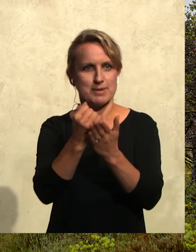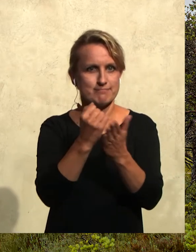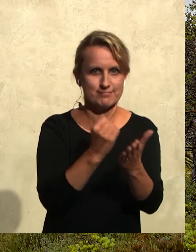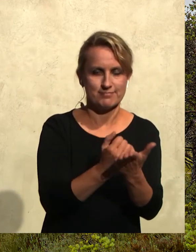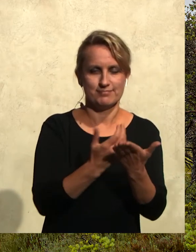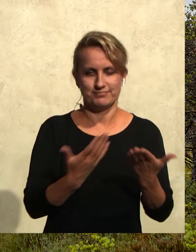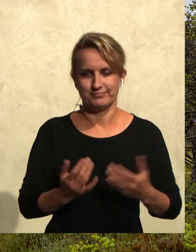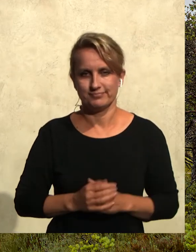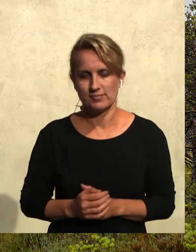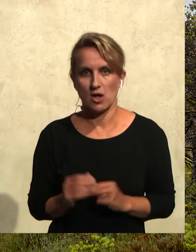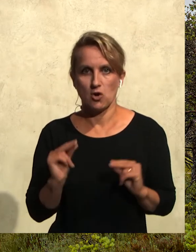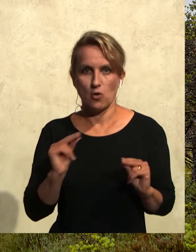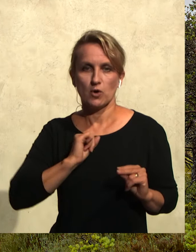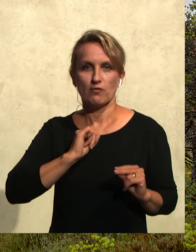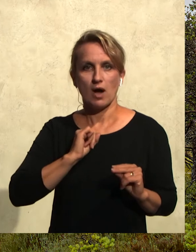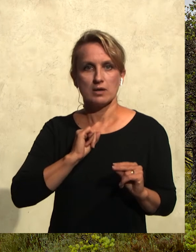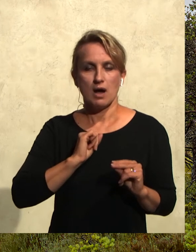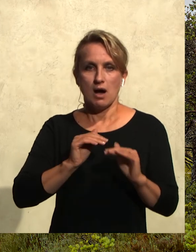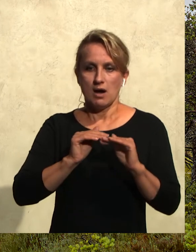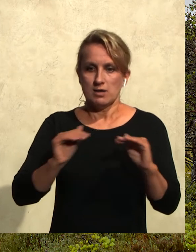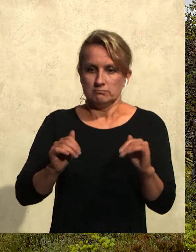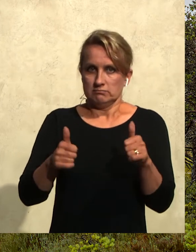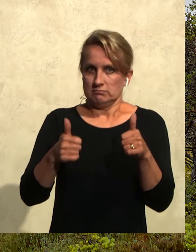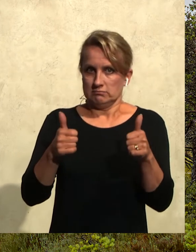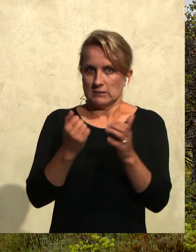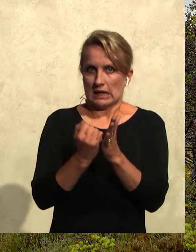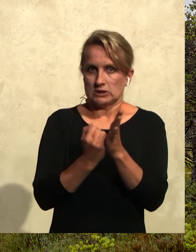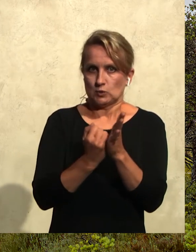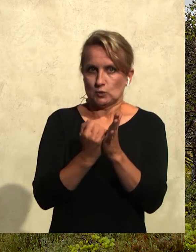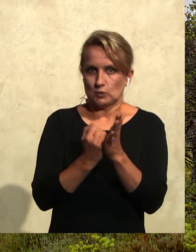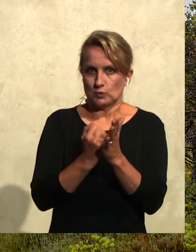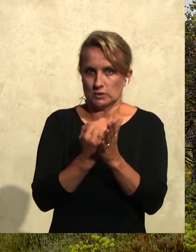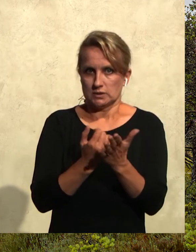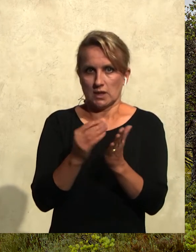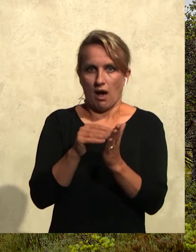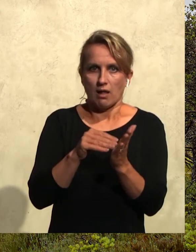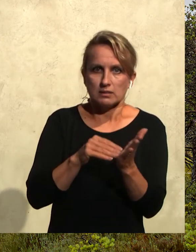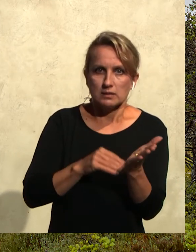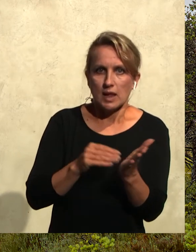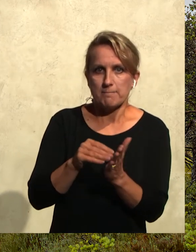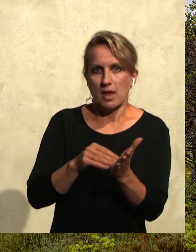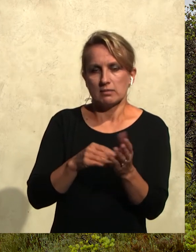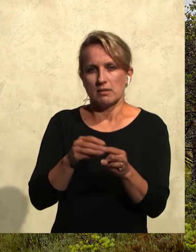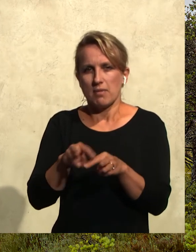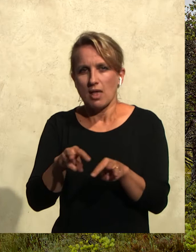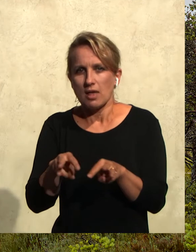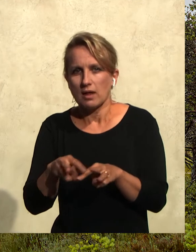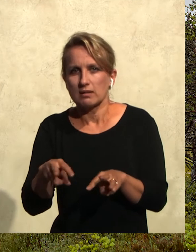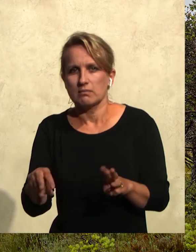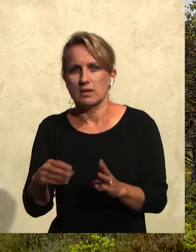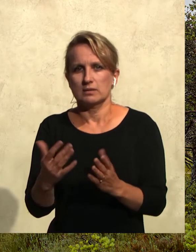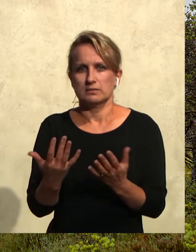evidence, tools and resources to help mental health protection and also suicide prevention.